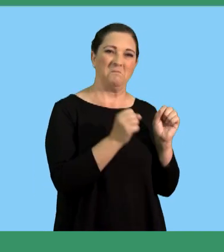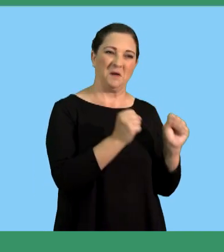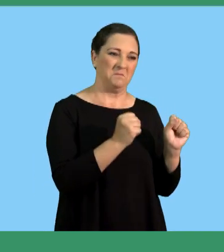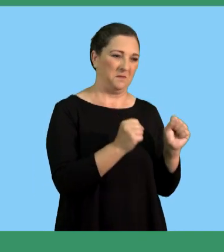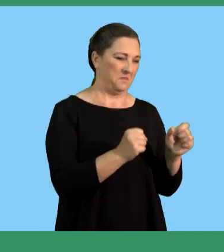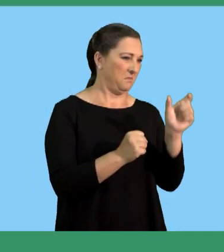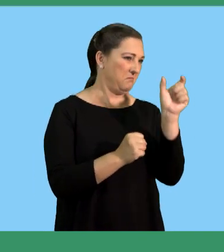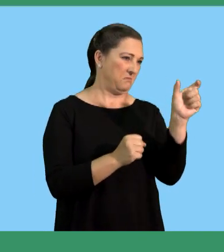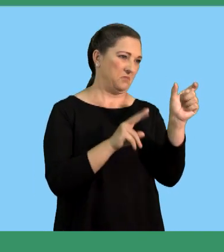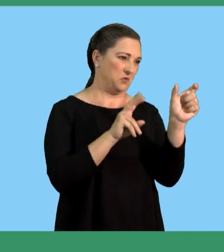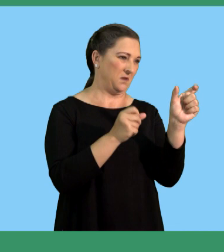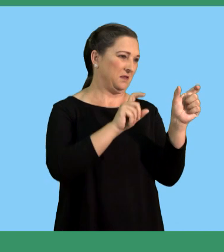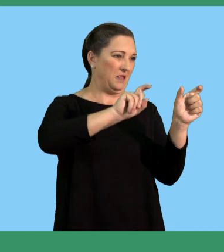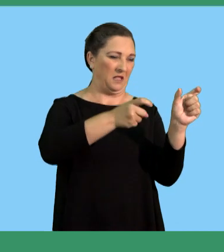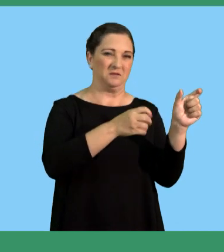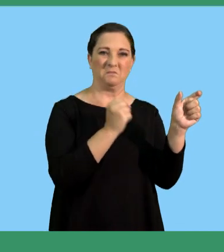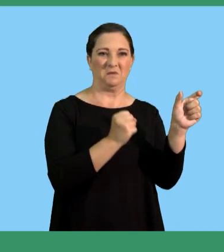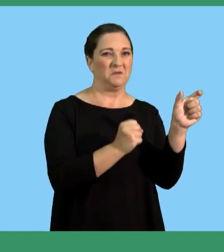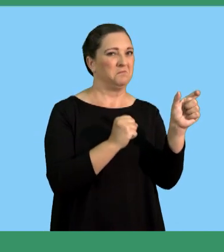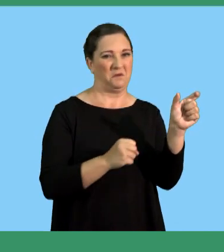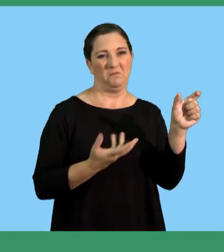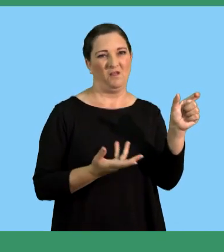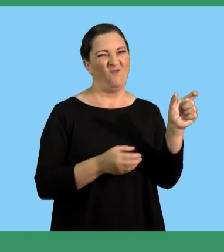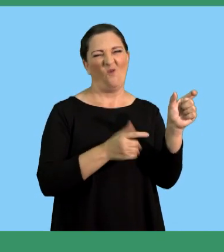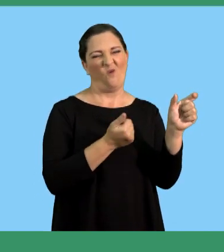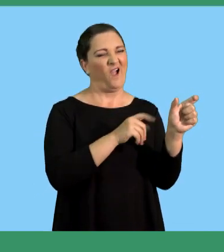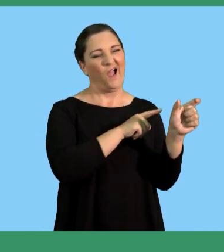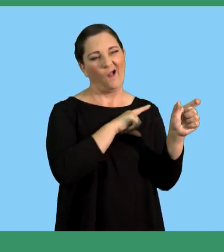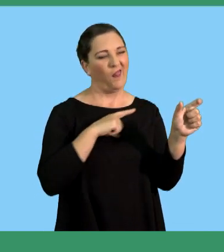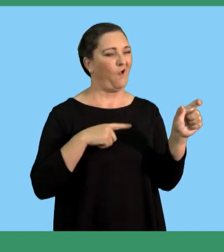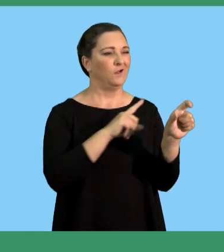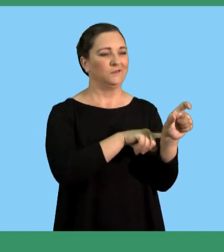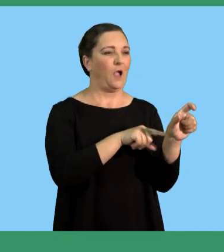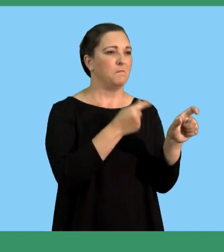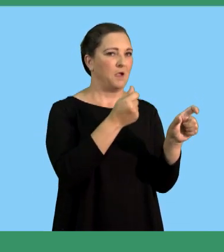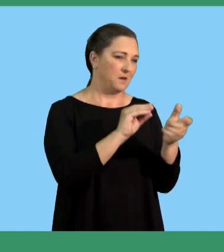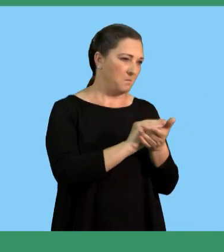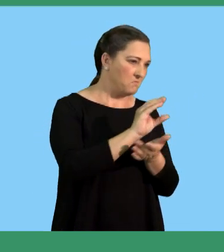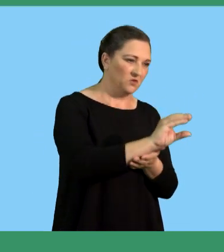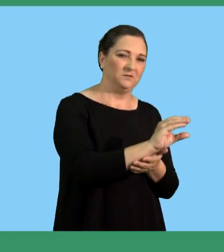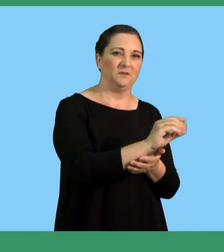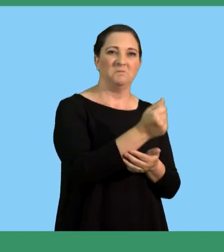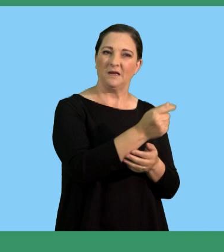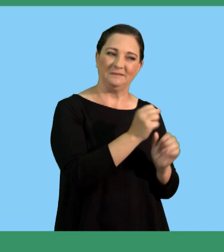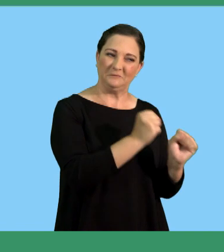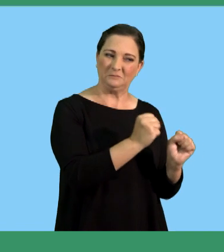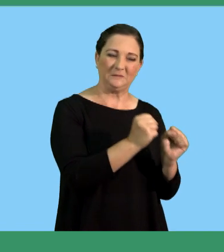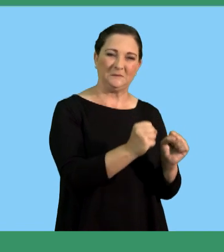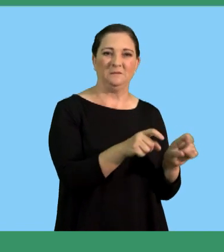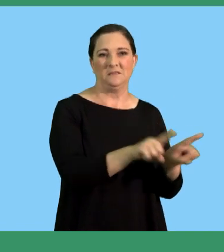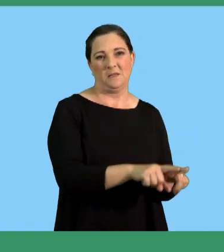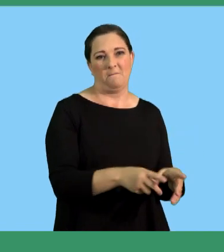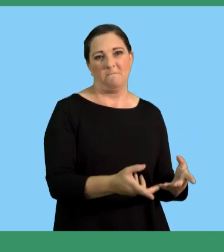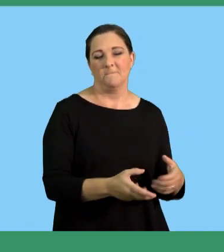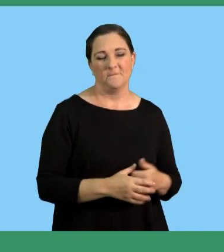principal amount remains the same over the entire period of investment. So for each and every year, the investment